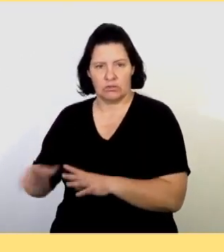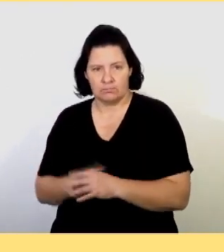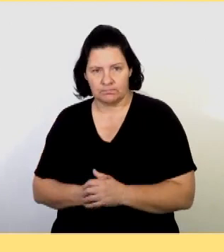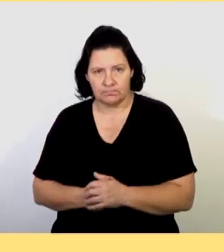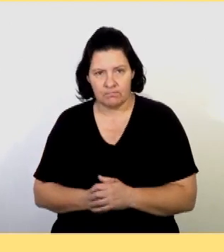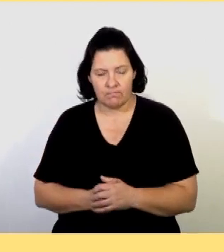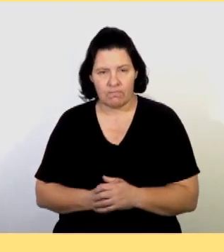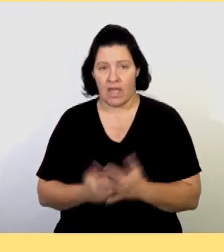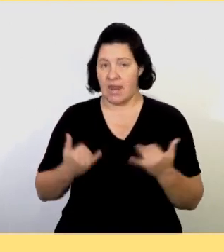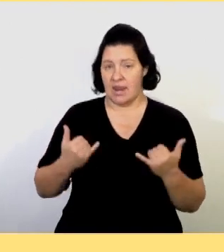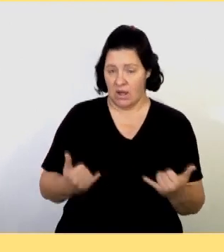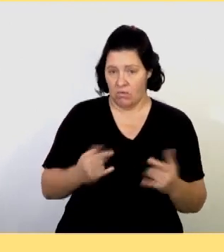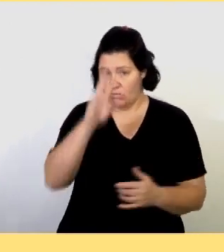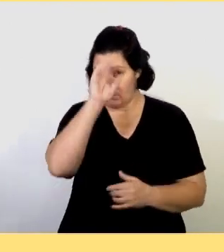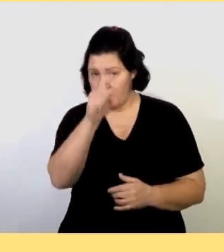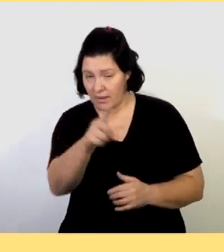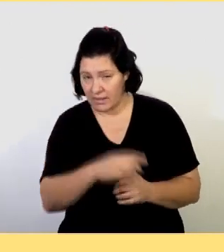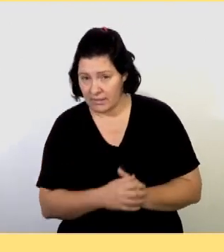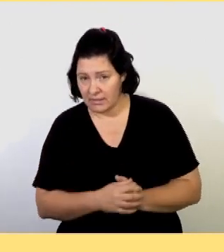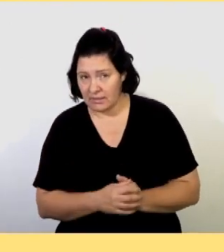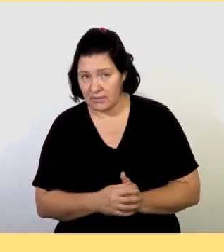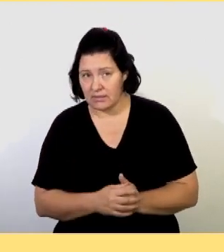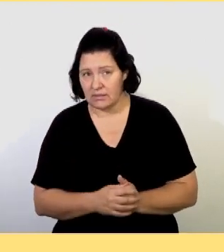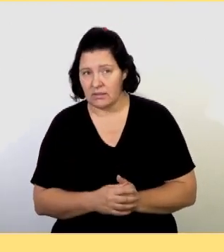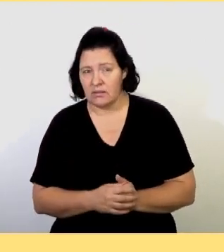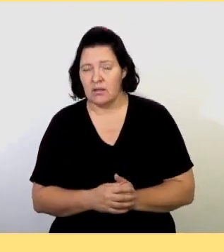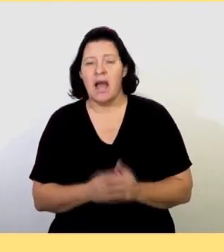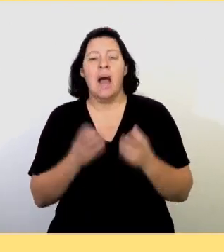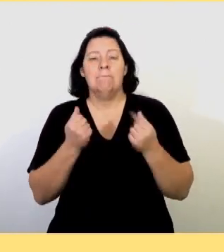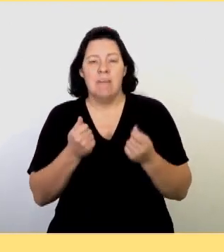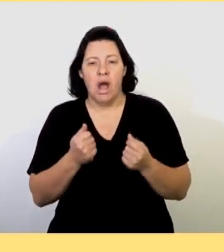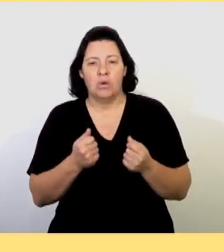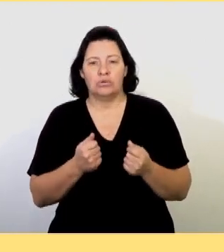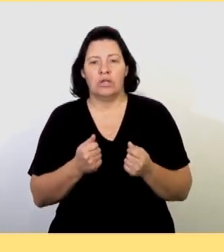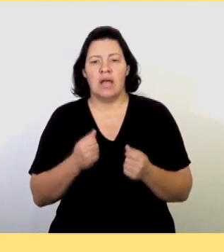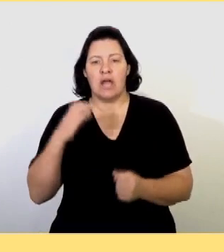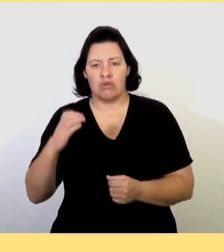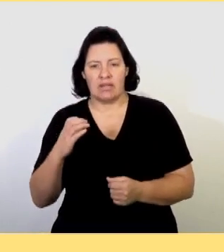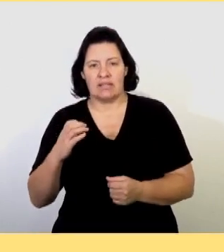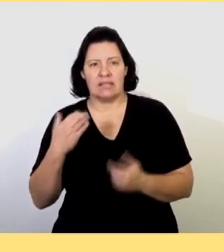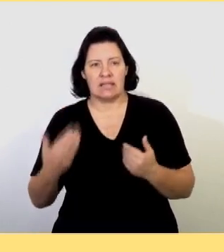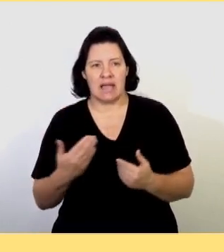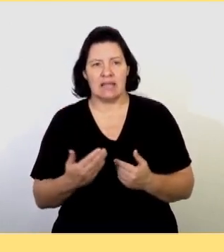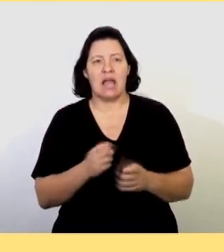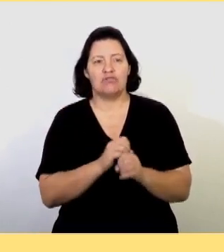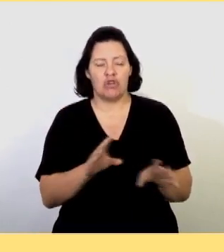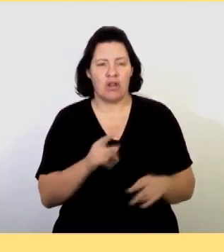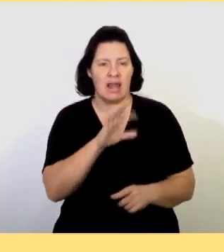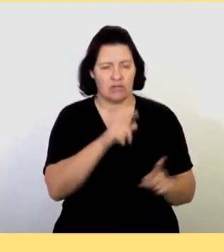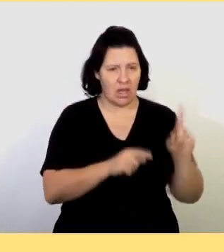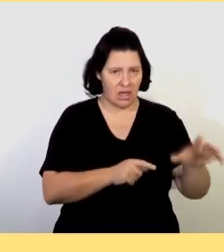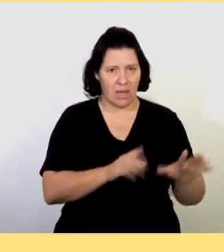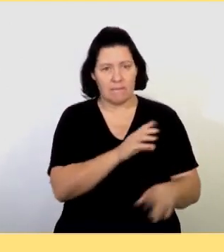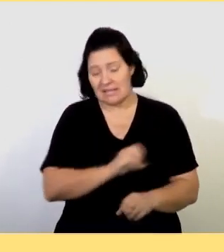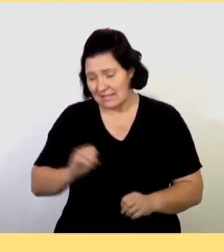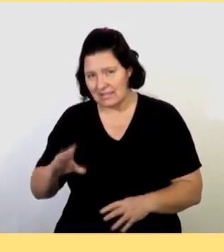2,700. Now, remember that the amounts that appear on the credit side in the general ledger must still be